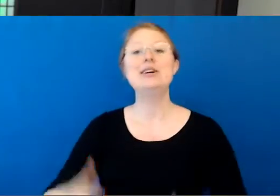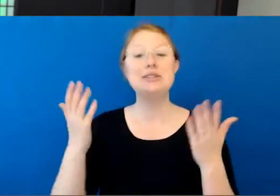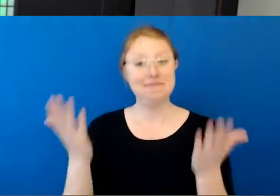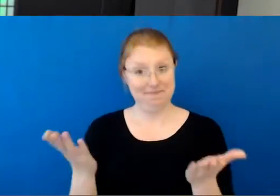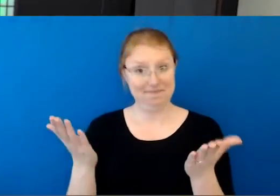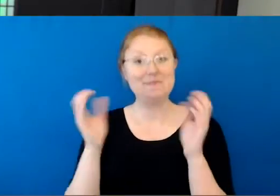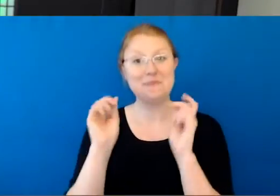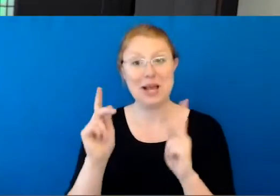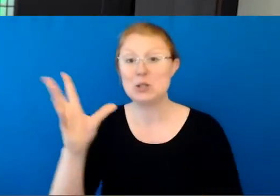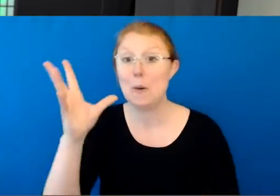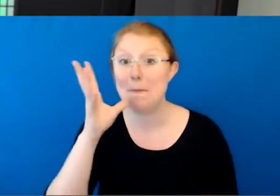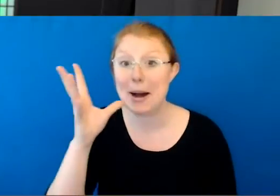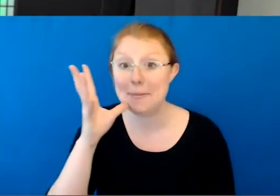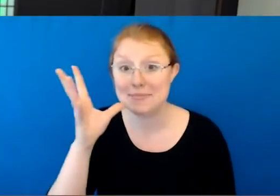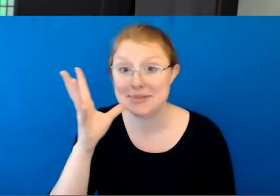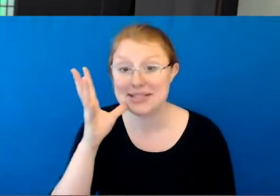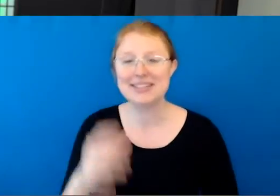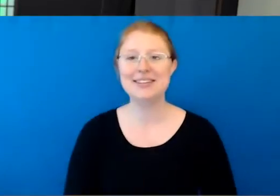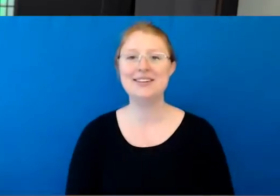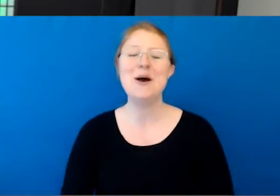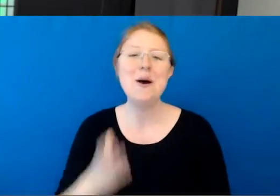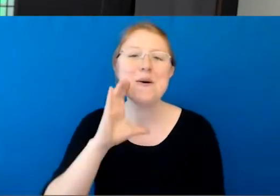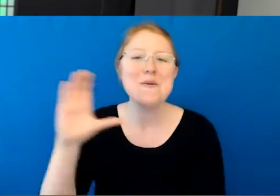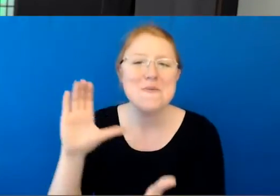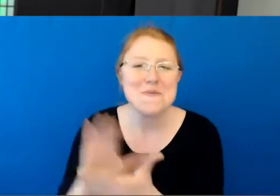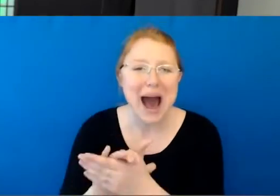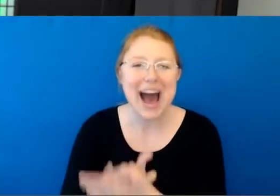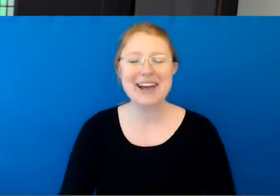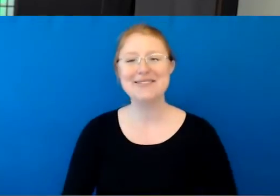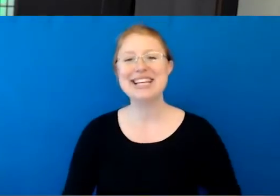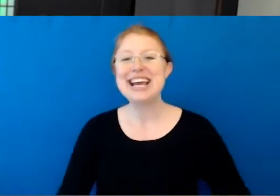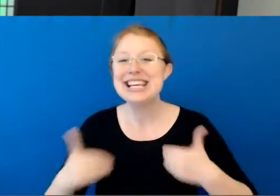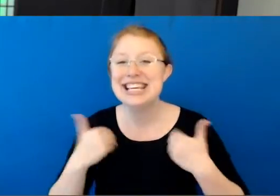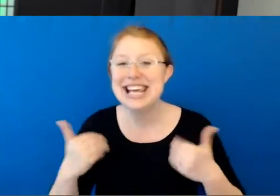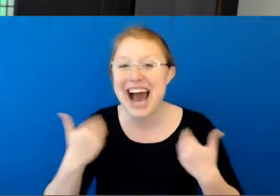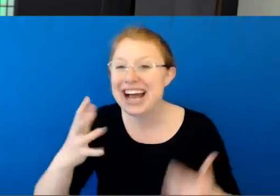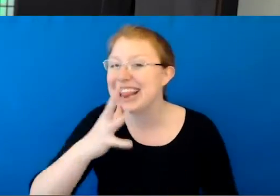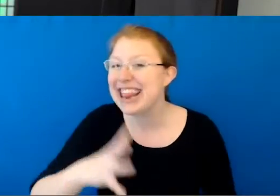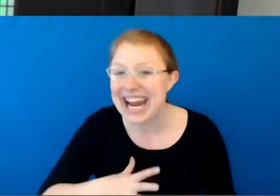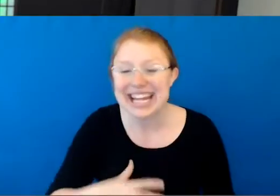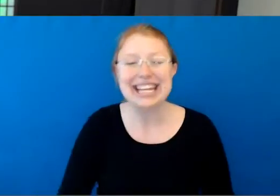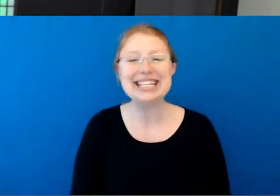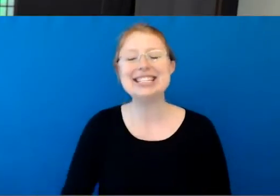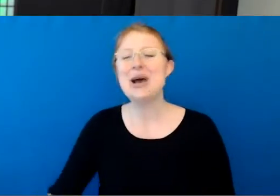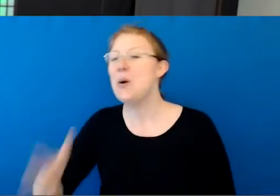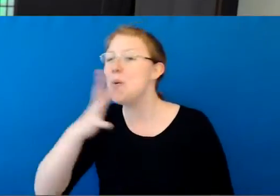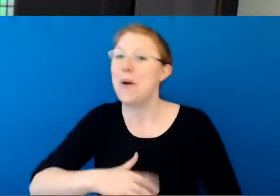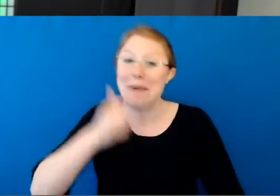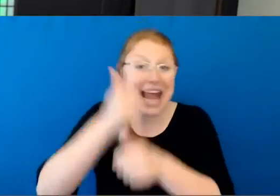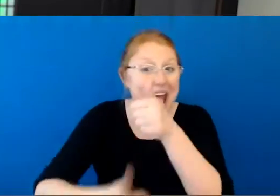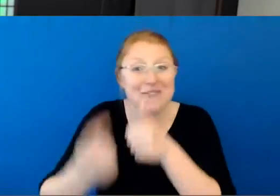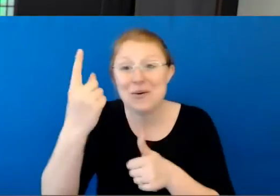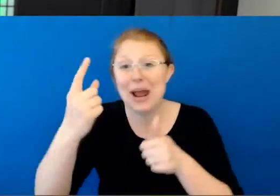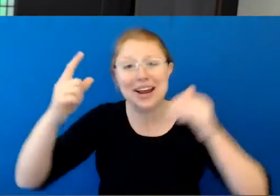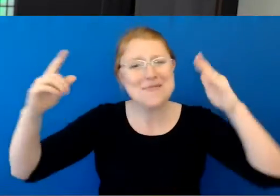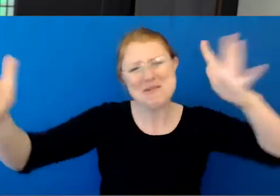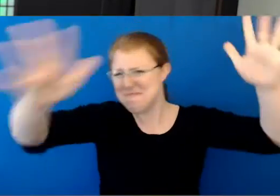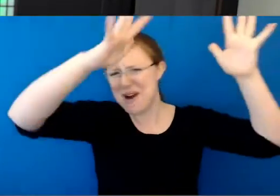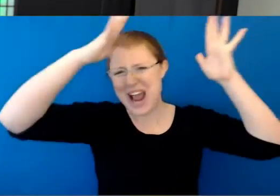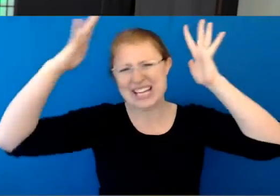a hug from my mom, because she gave you the hug of a mother, and a mother's hug that was full of love.